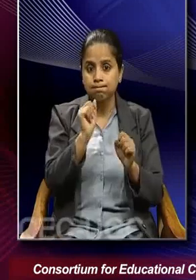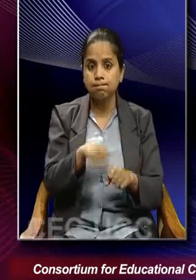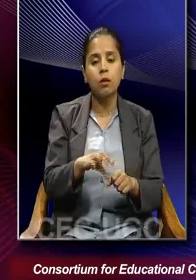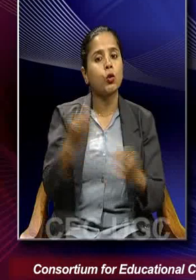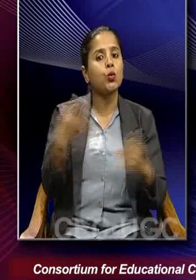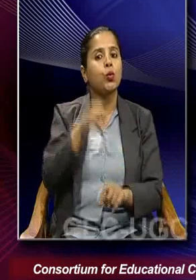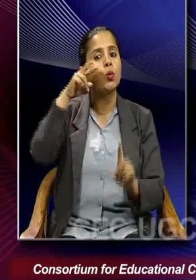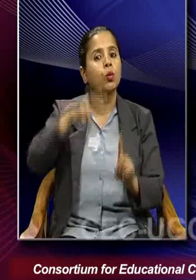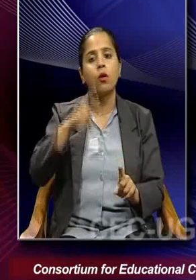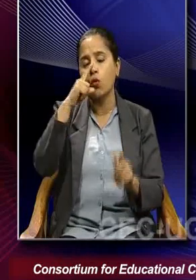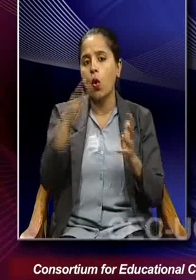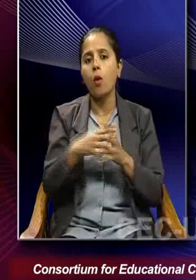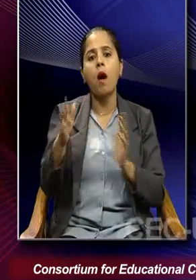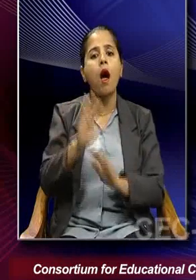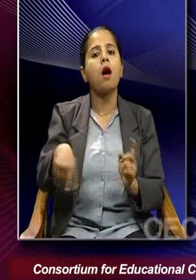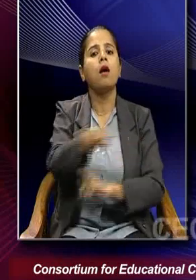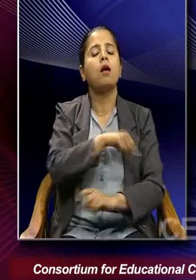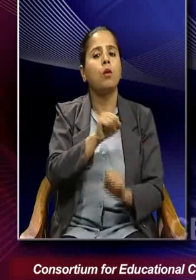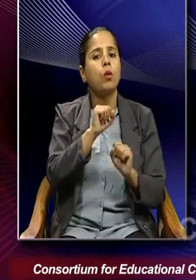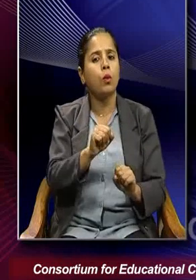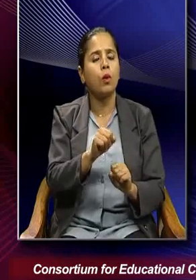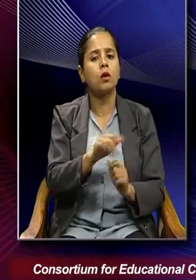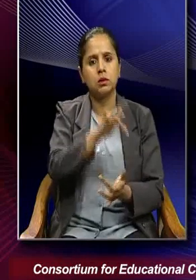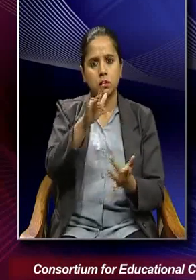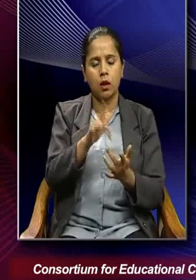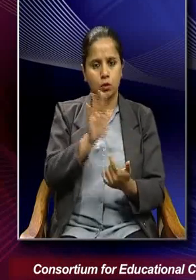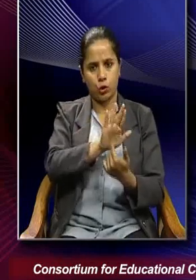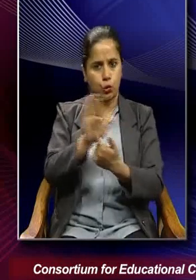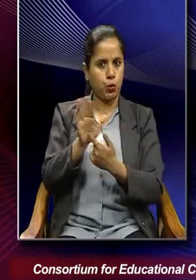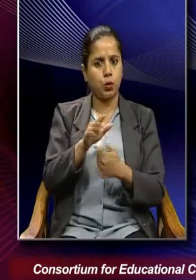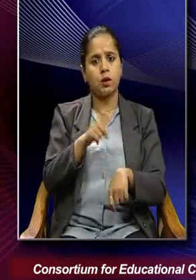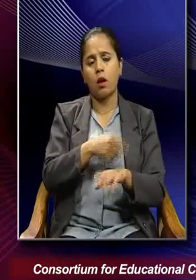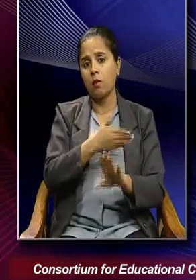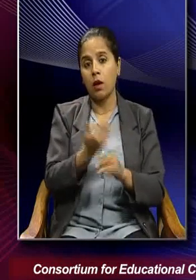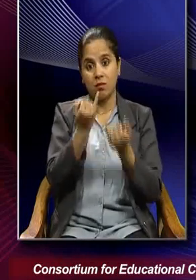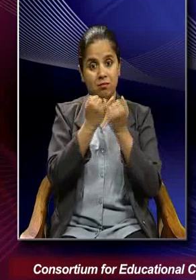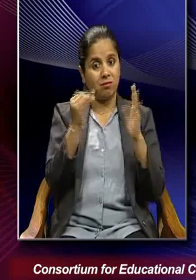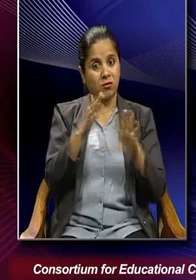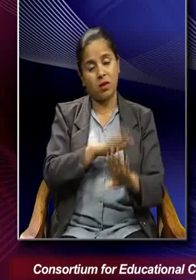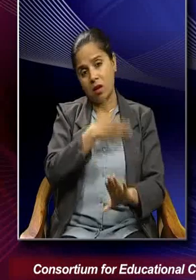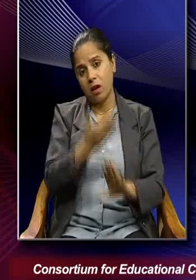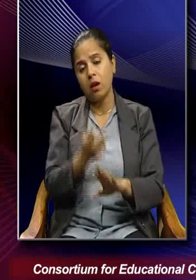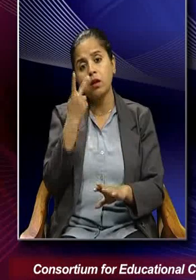issues of women, they have been central during the times even after independence,